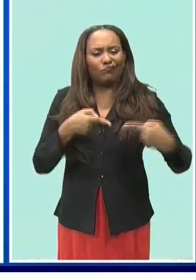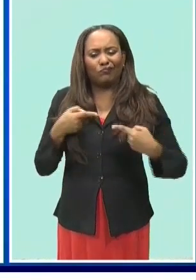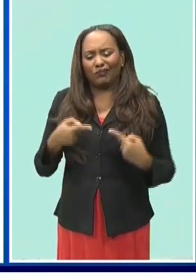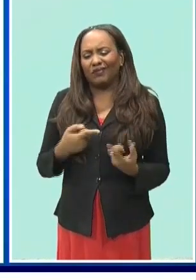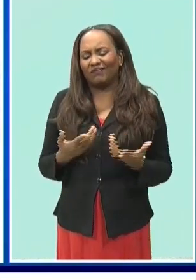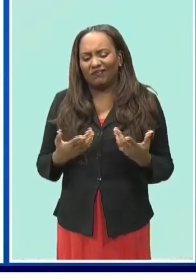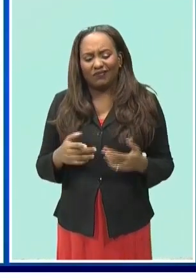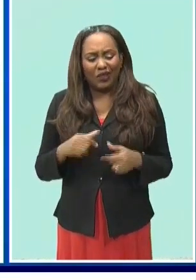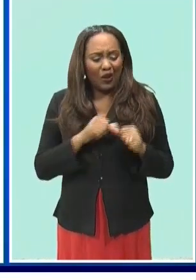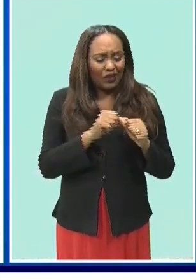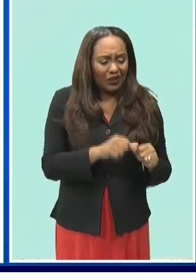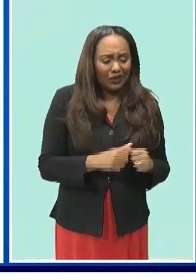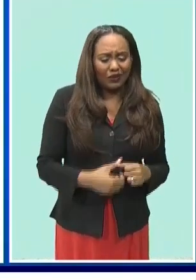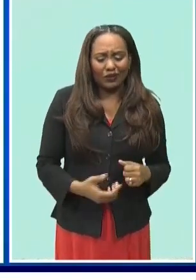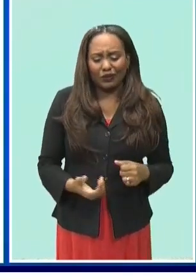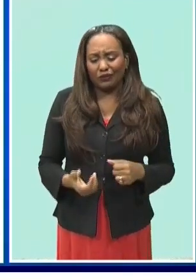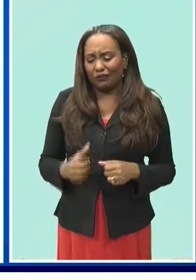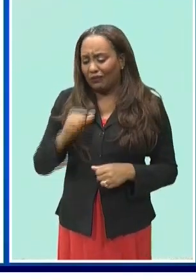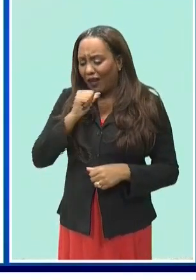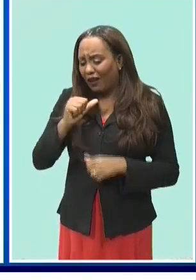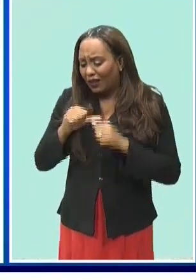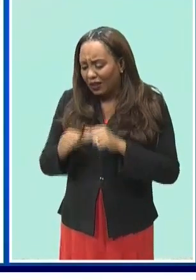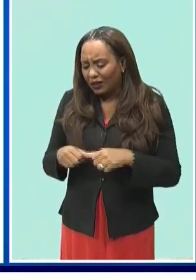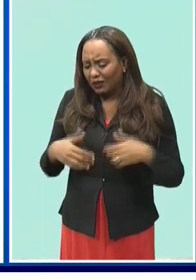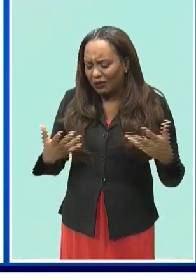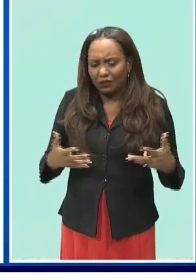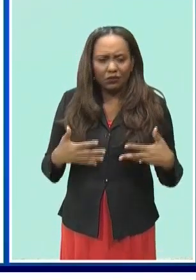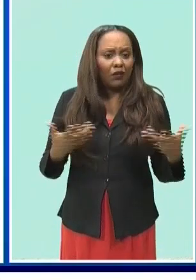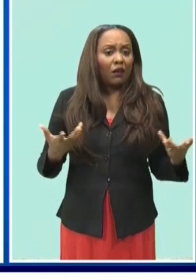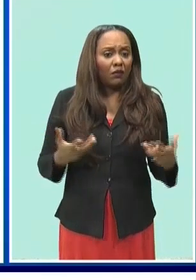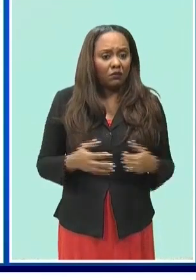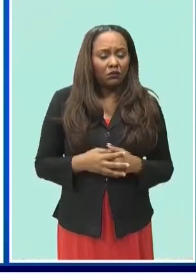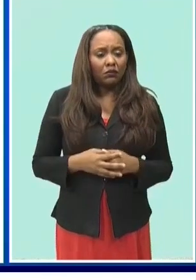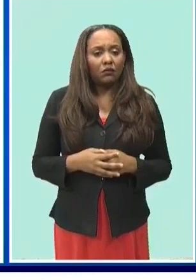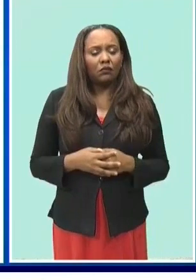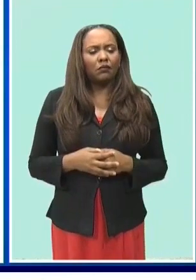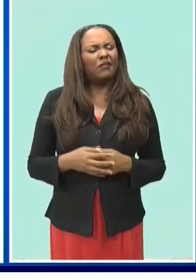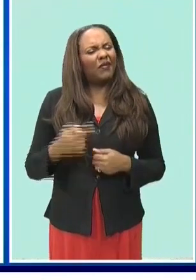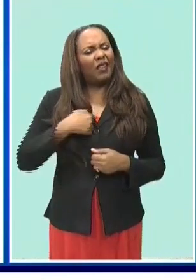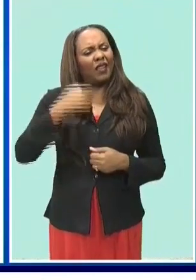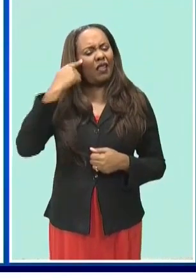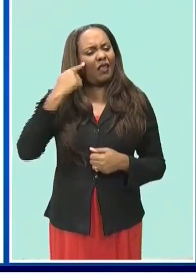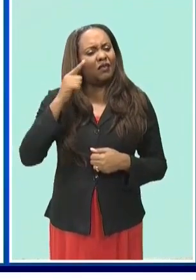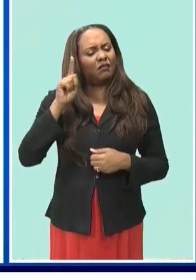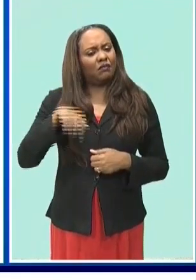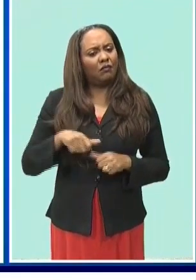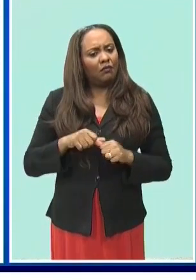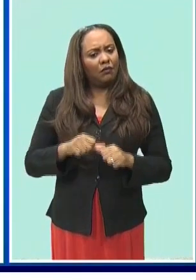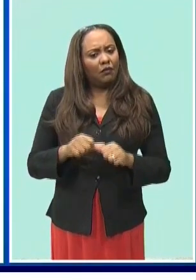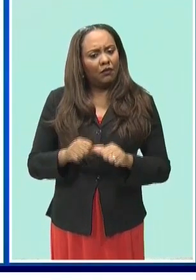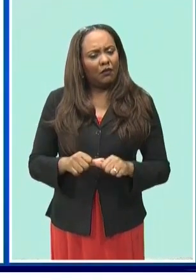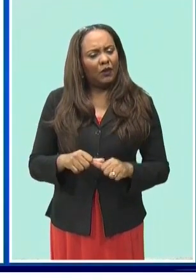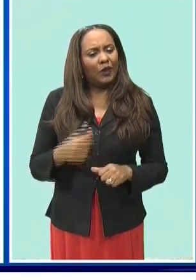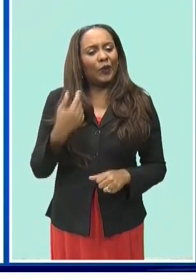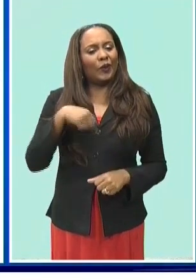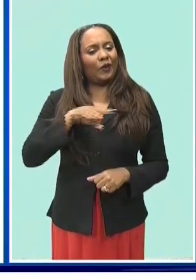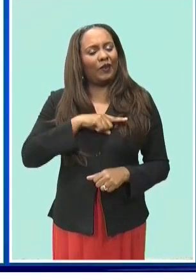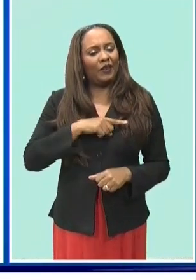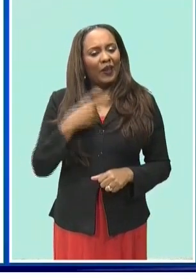I continue with it? I think they should continue, because we, as a people, we've always been interested in